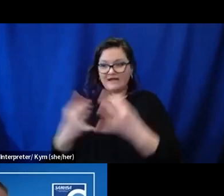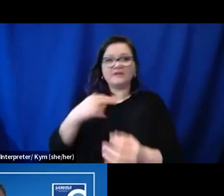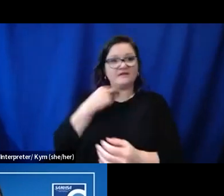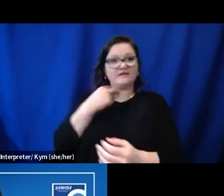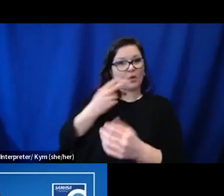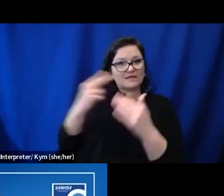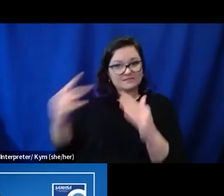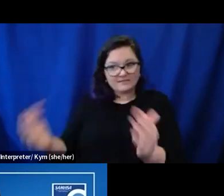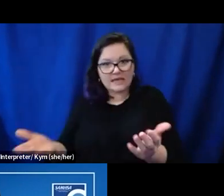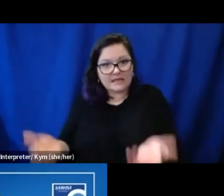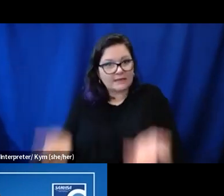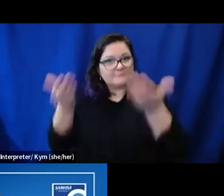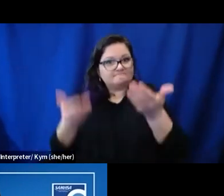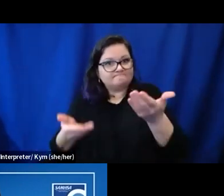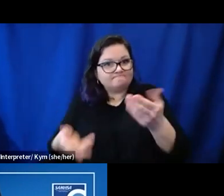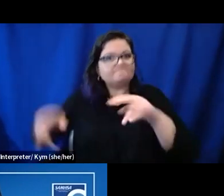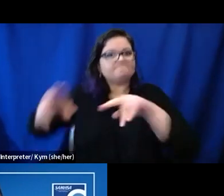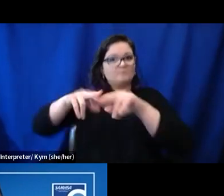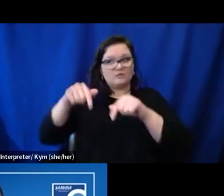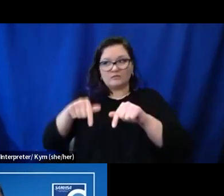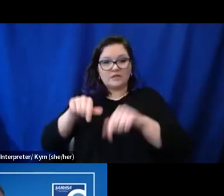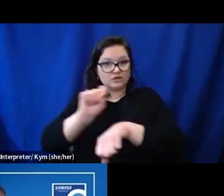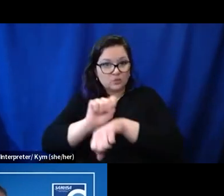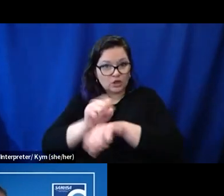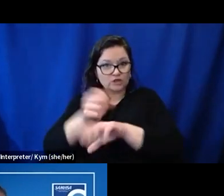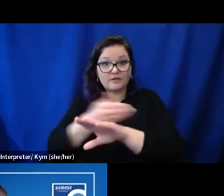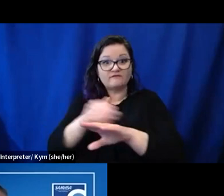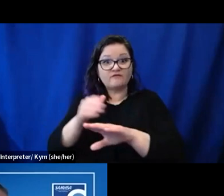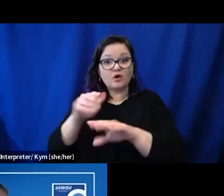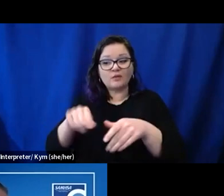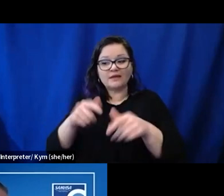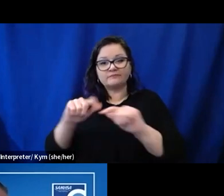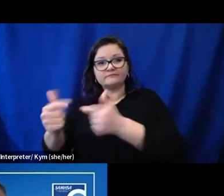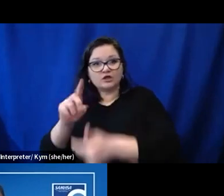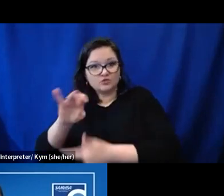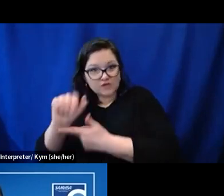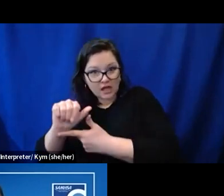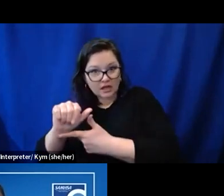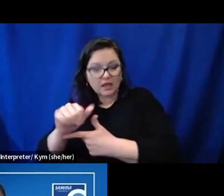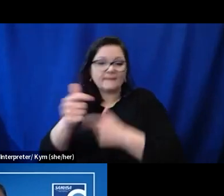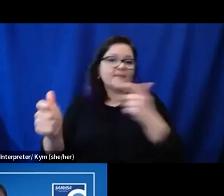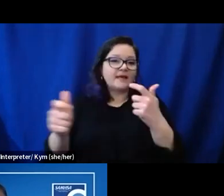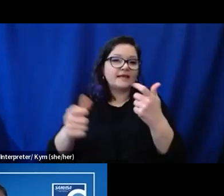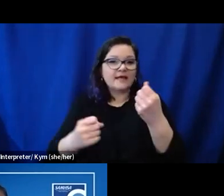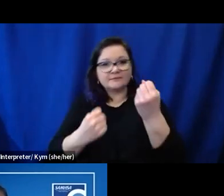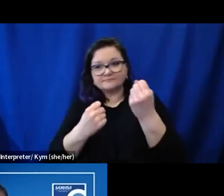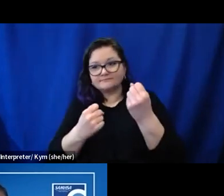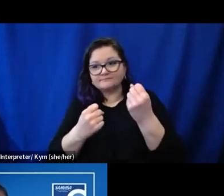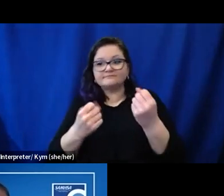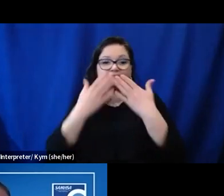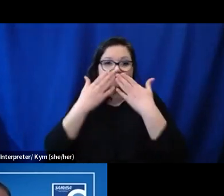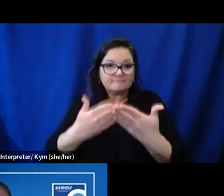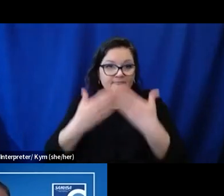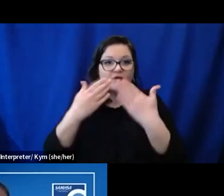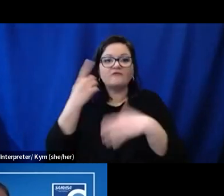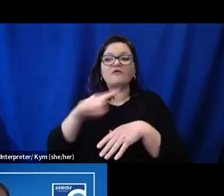elevated in this work. Before I turn it to Donna, again, major shout out to NASHPD for their